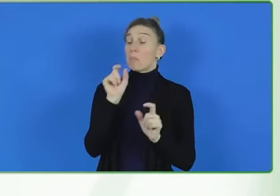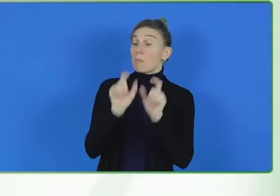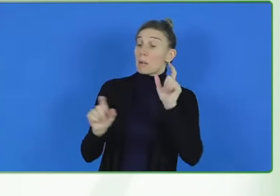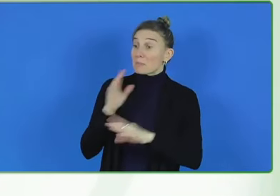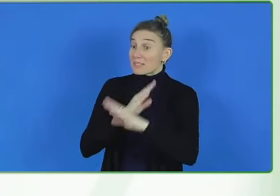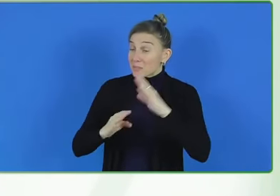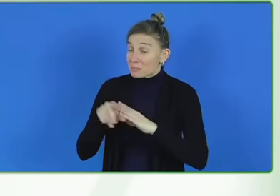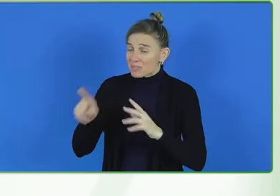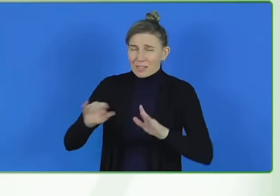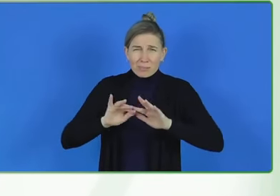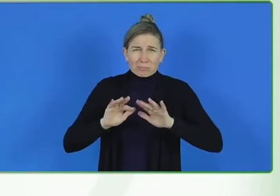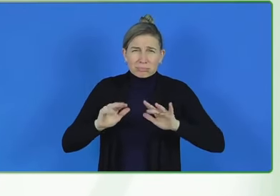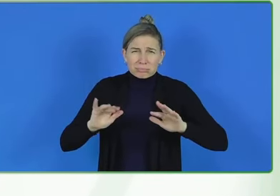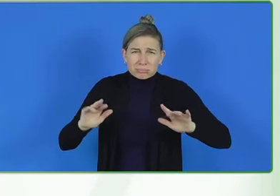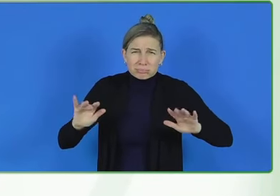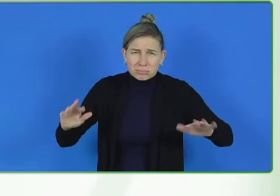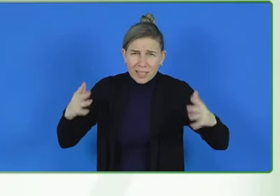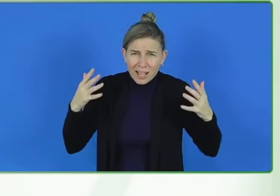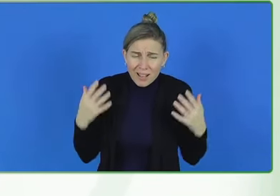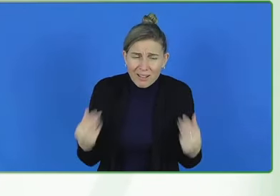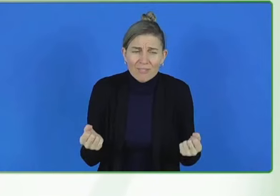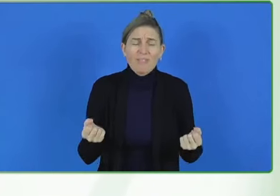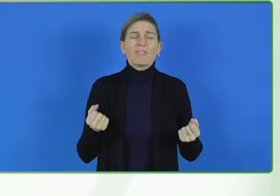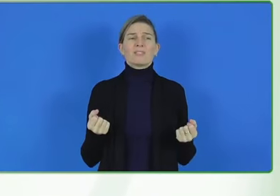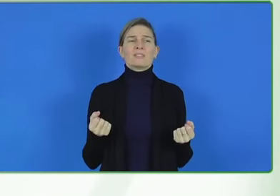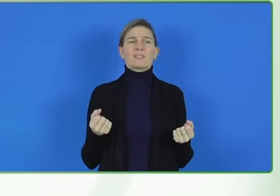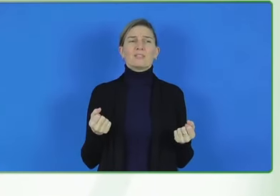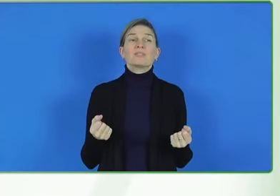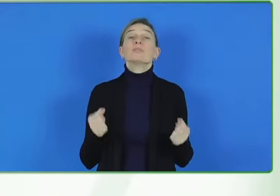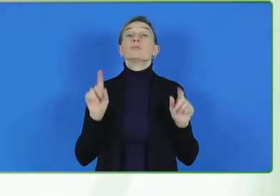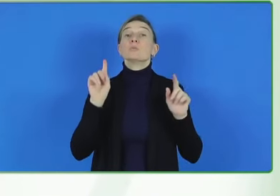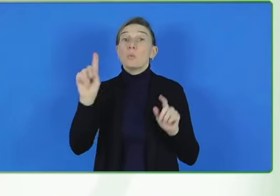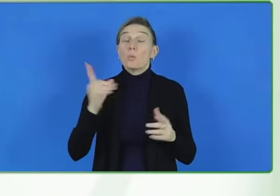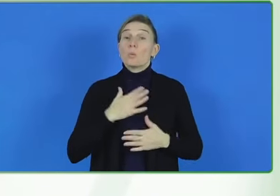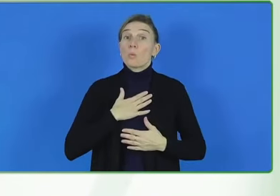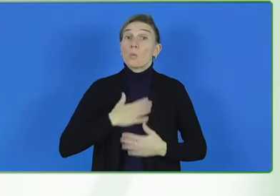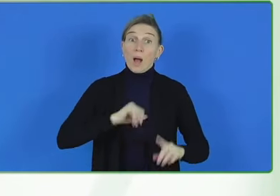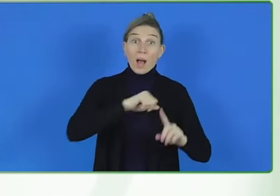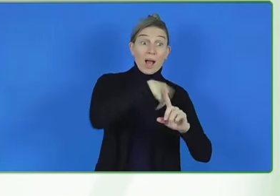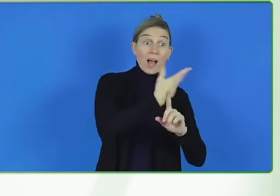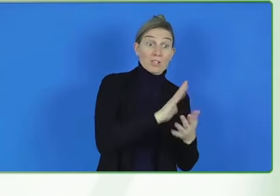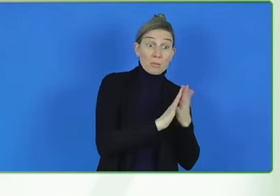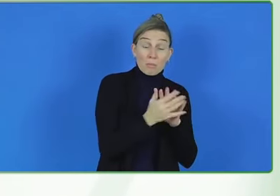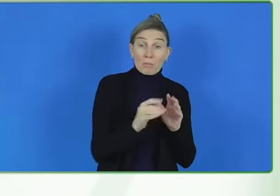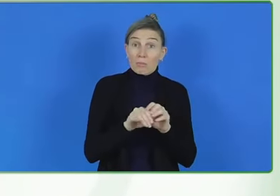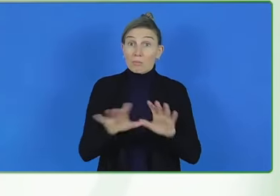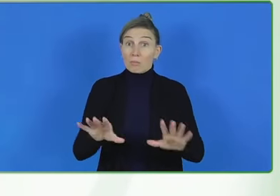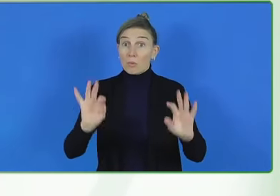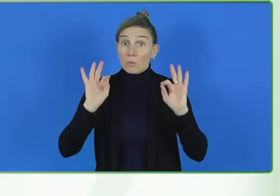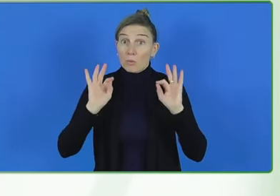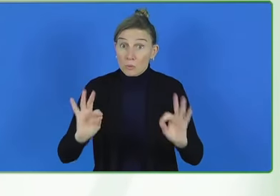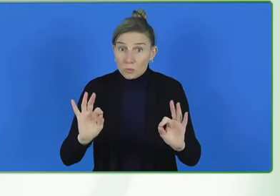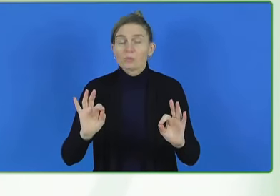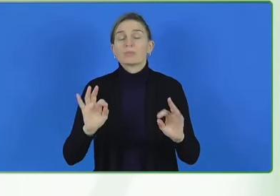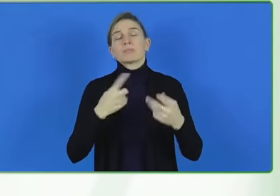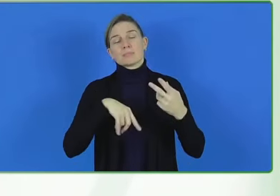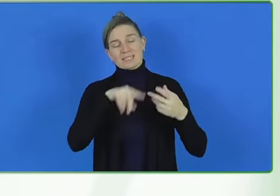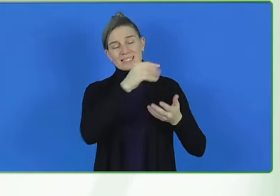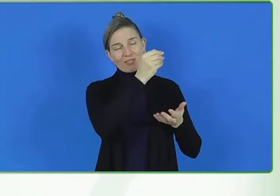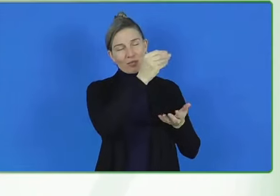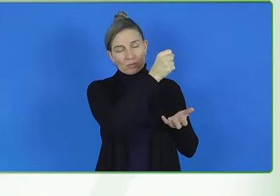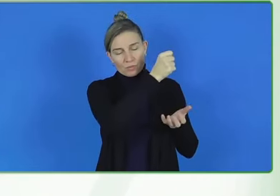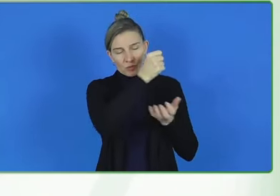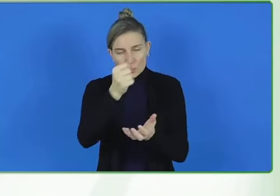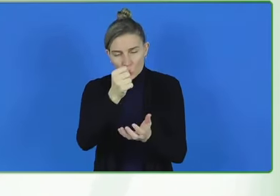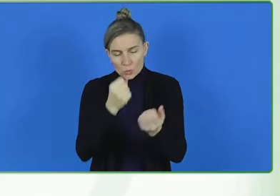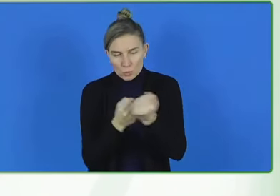of disabilities. Another key aspect of the implementation of SDG is the need for financial and technical support. This can